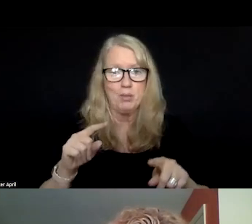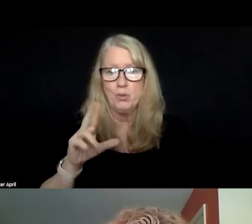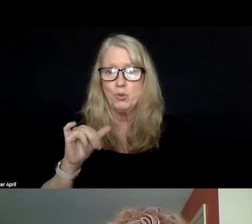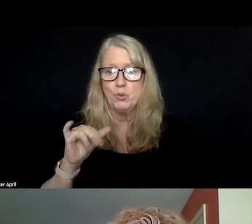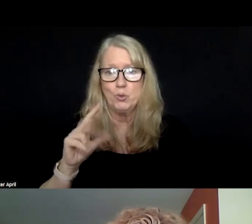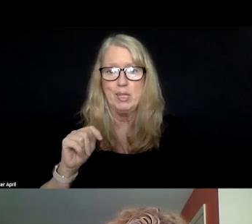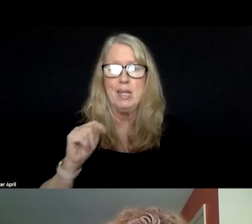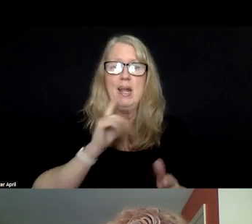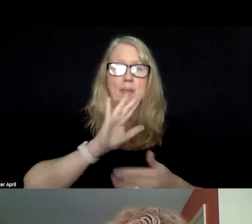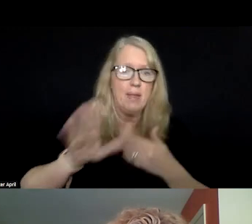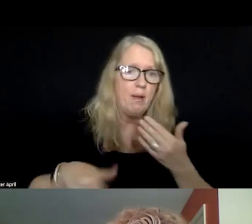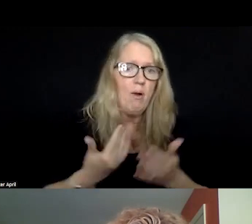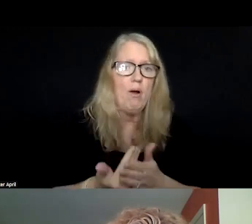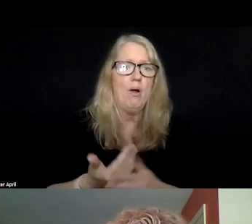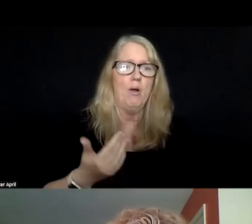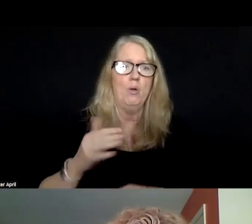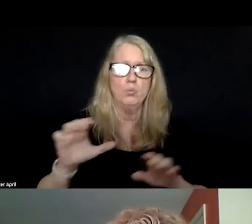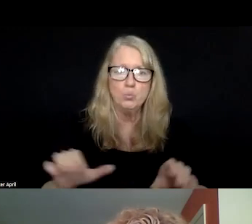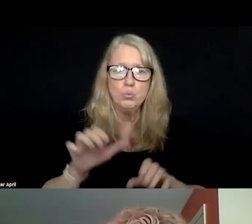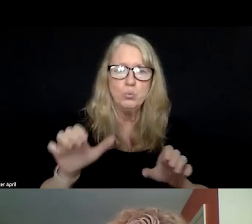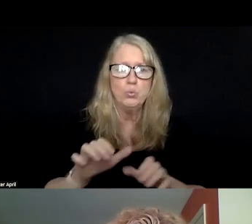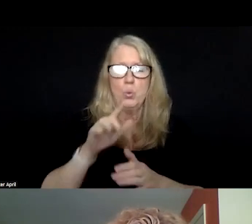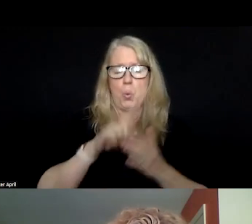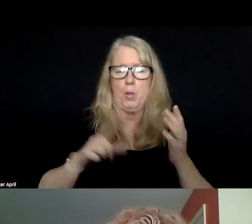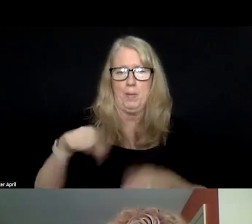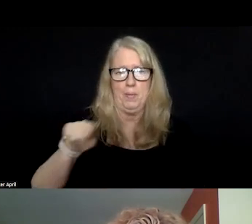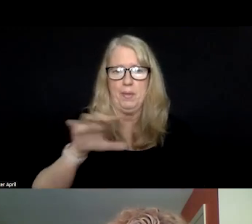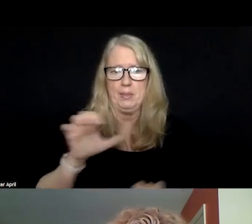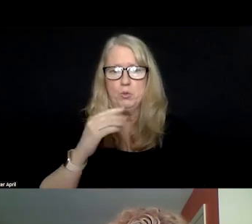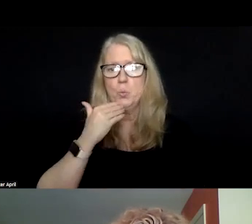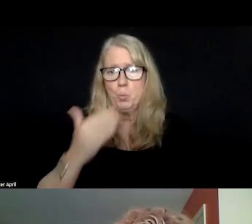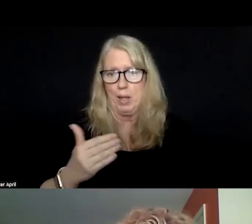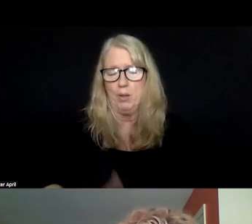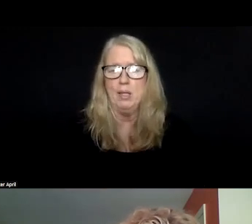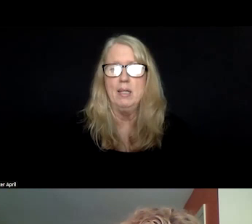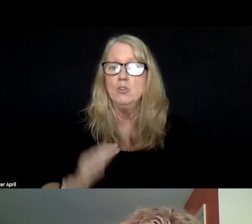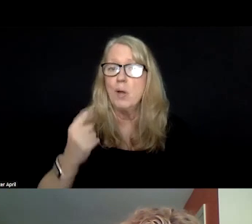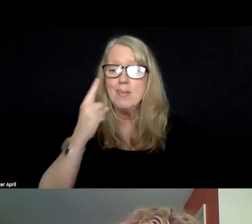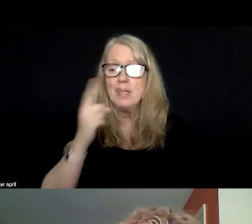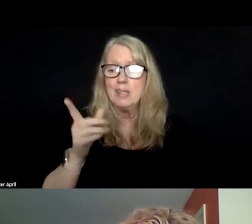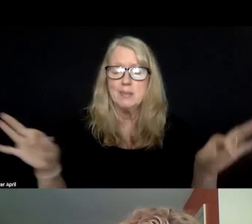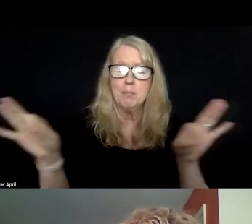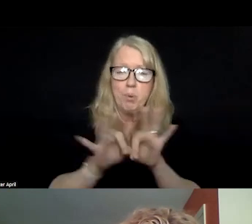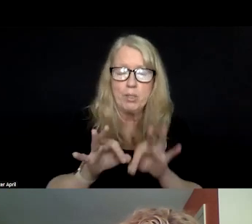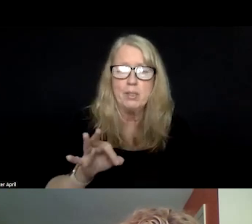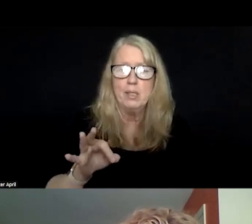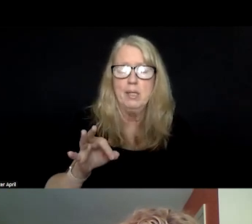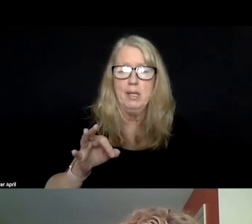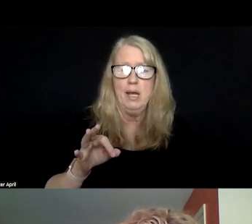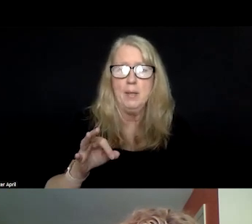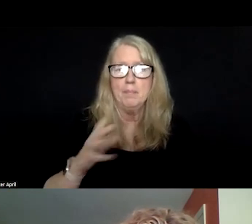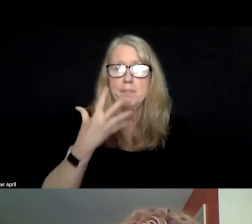they all kind of do what they do well. And so I think it's important to kind